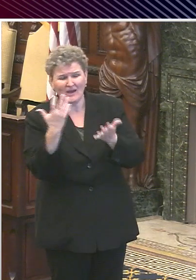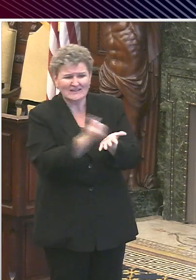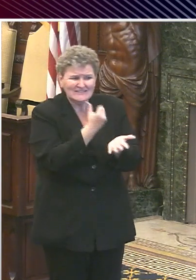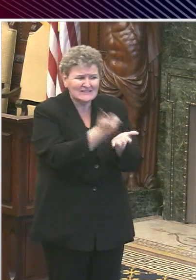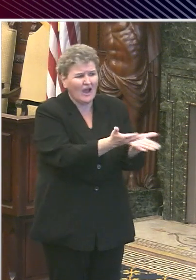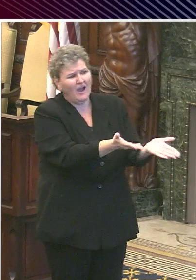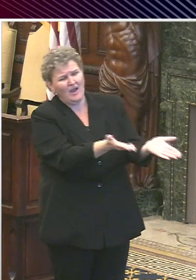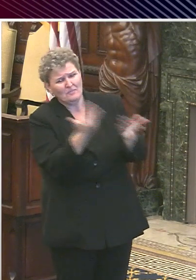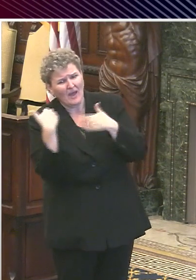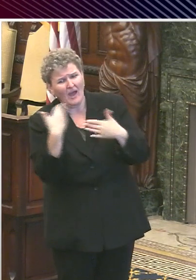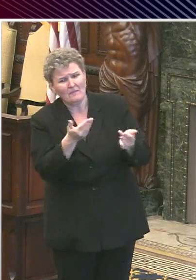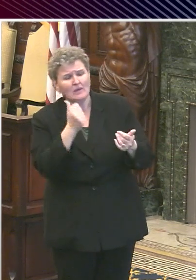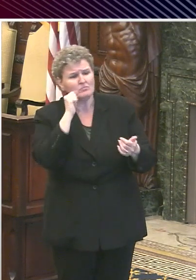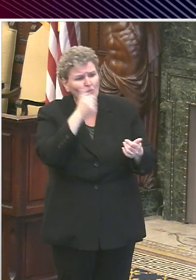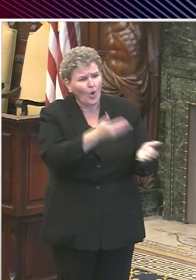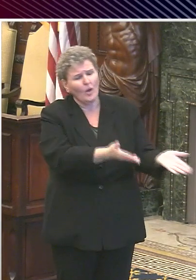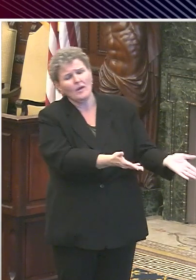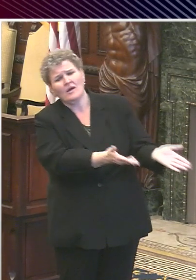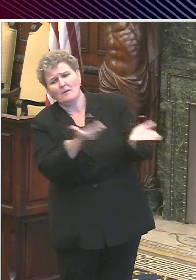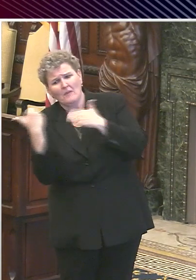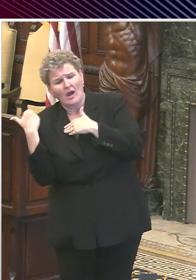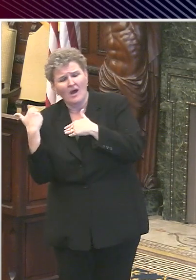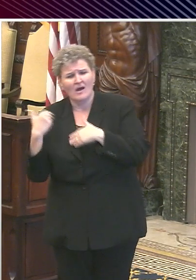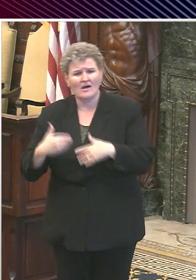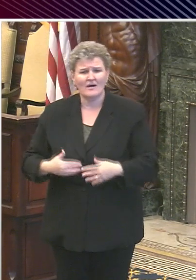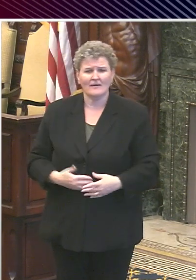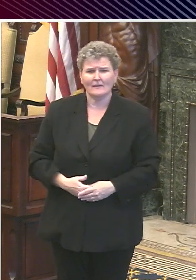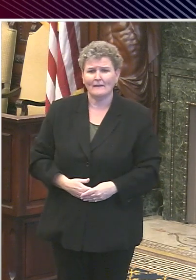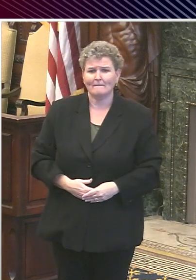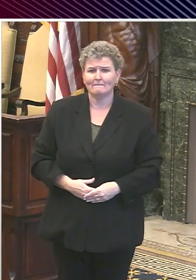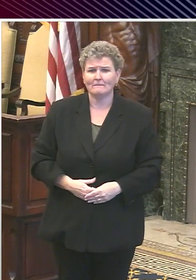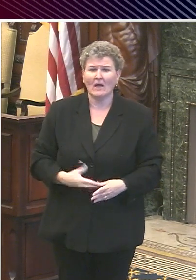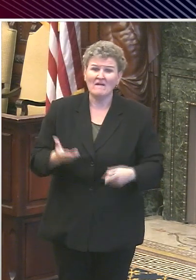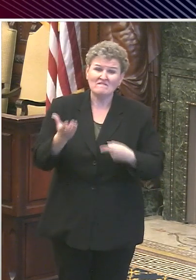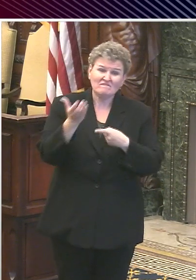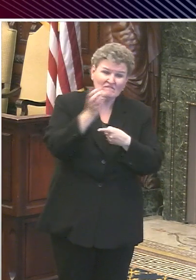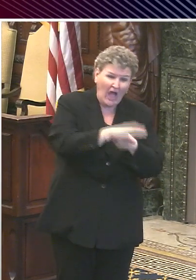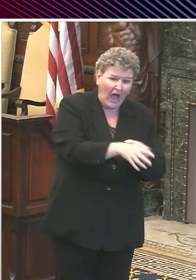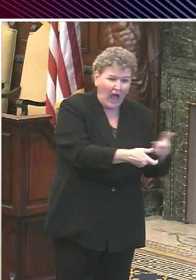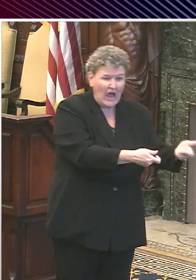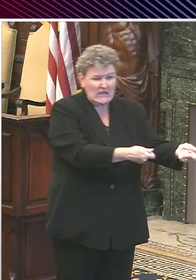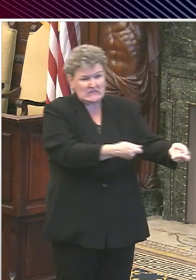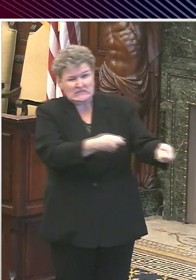tomorrow. So there won't be a forcible removal of the campsites.